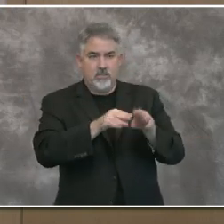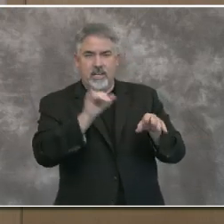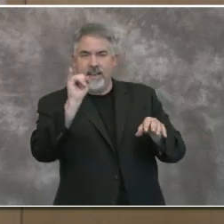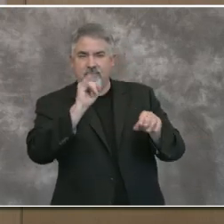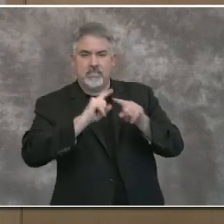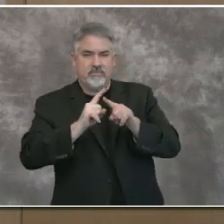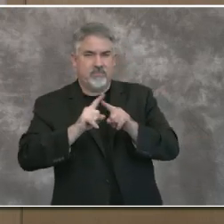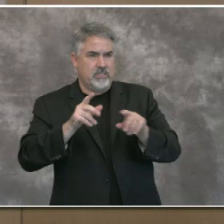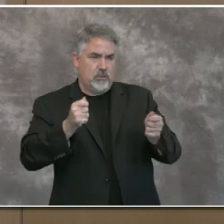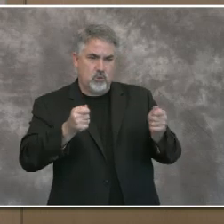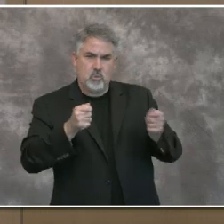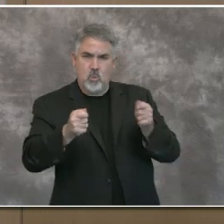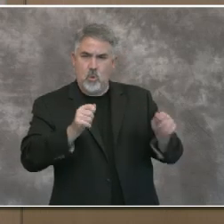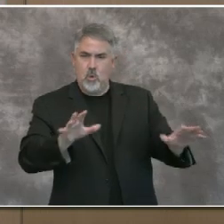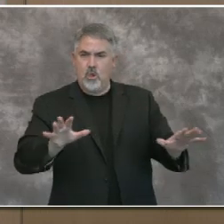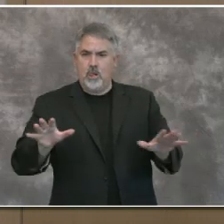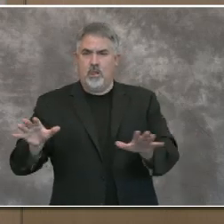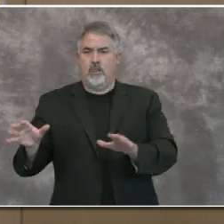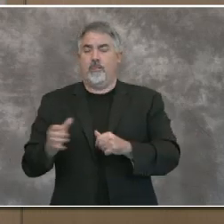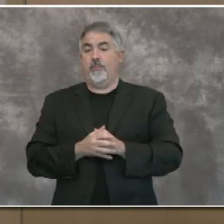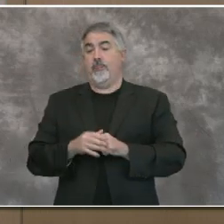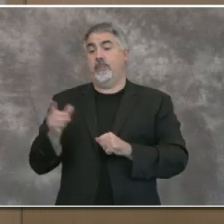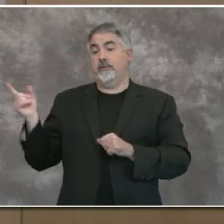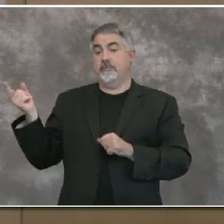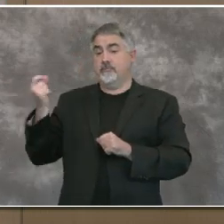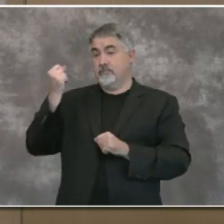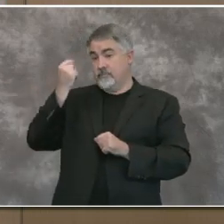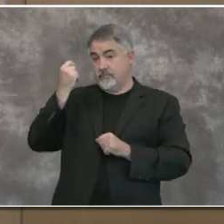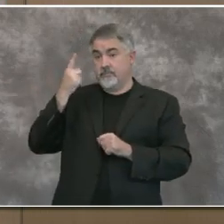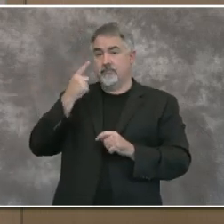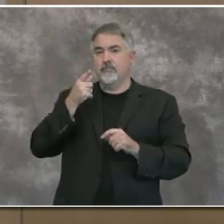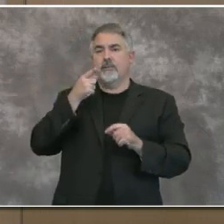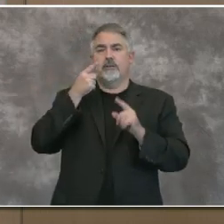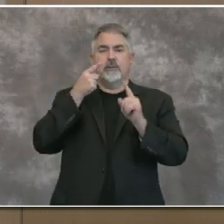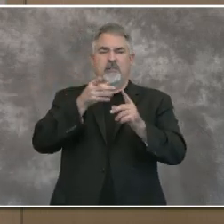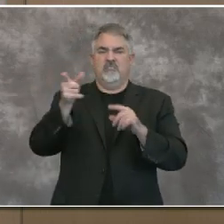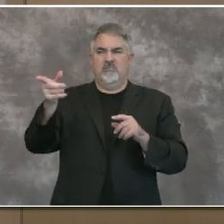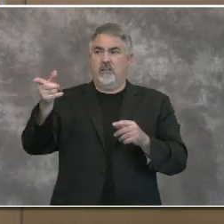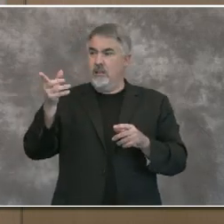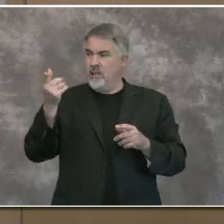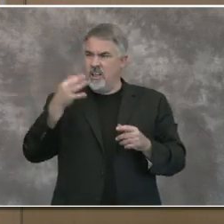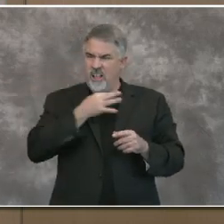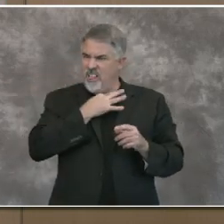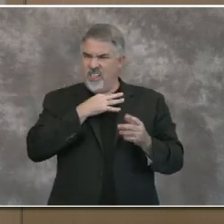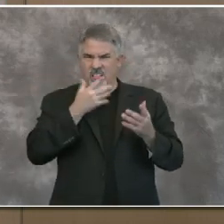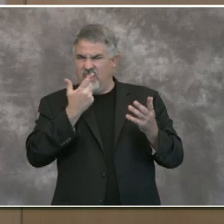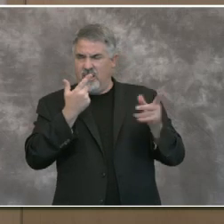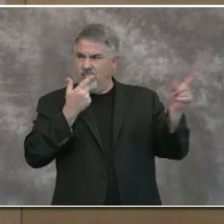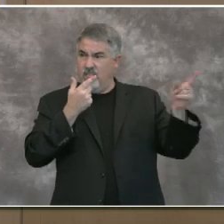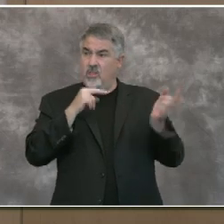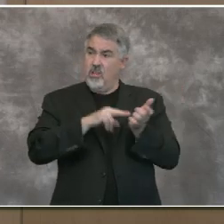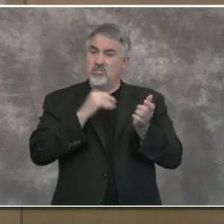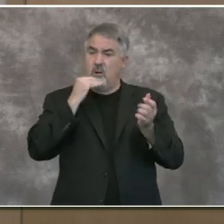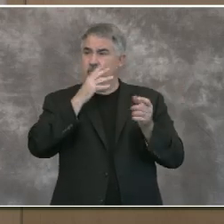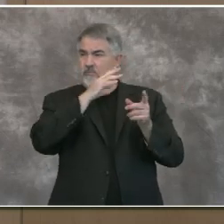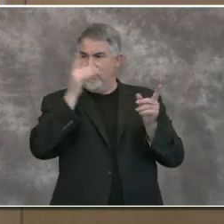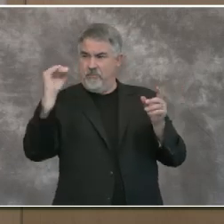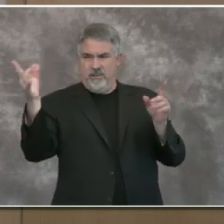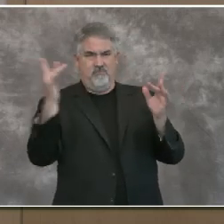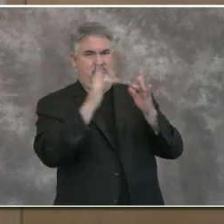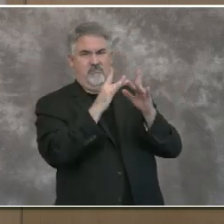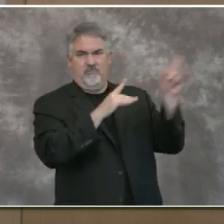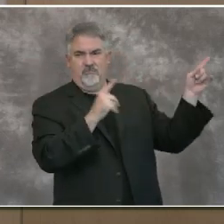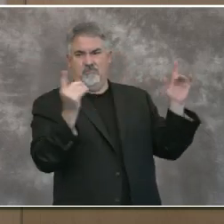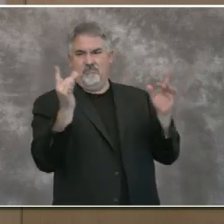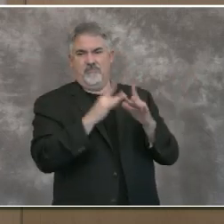specific question, I would contact the entity that you are concerned with, but be reassured that we do have